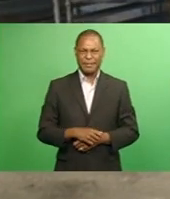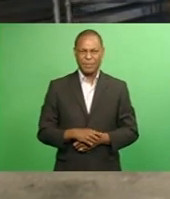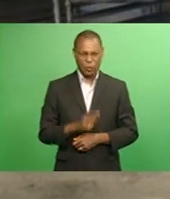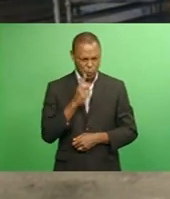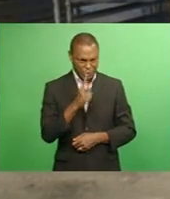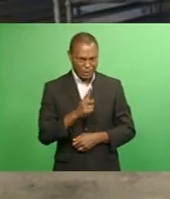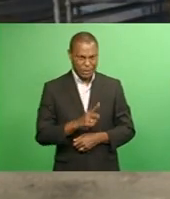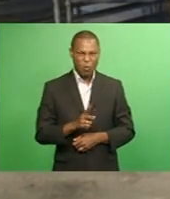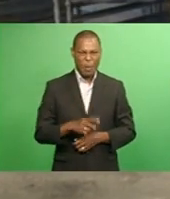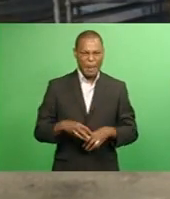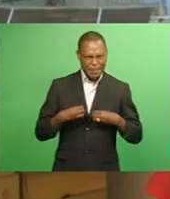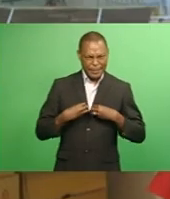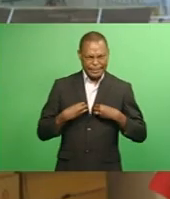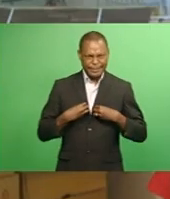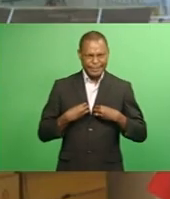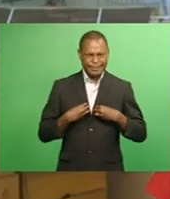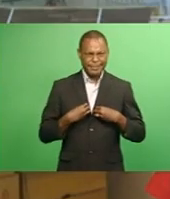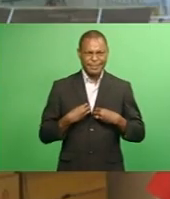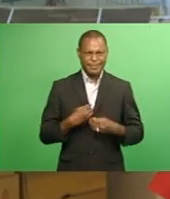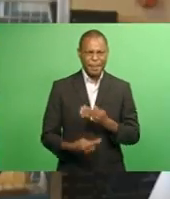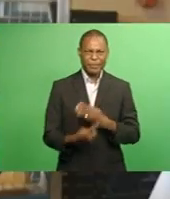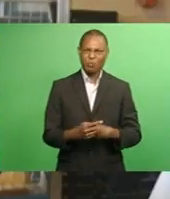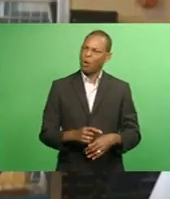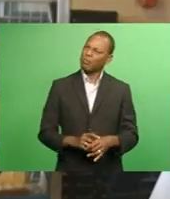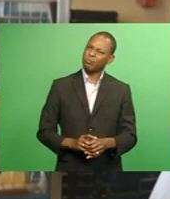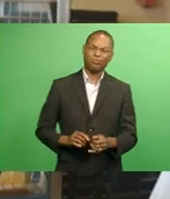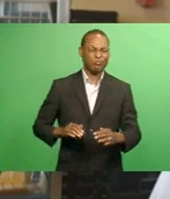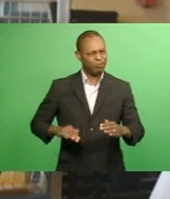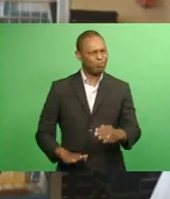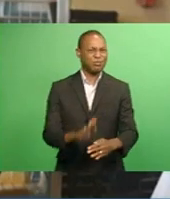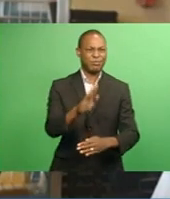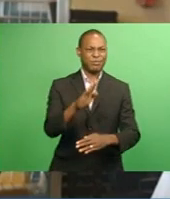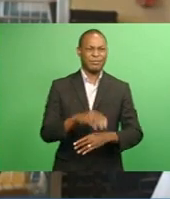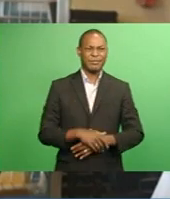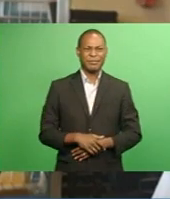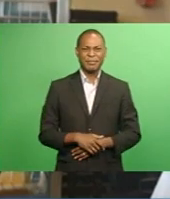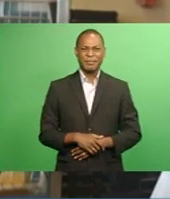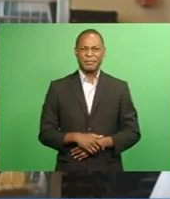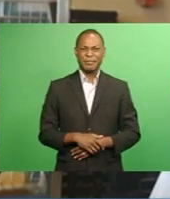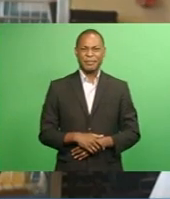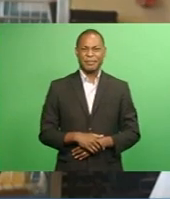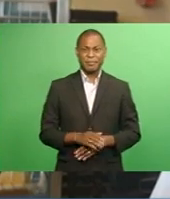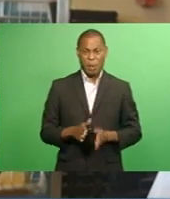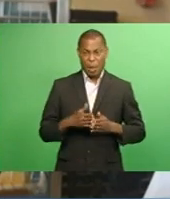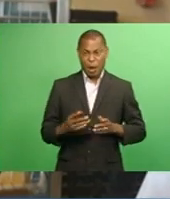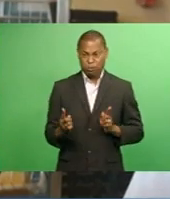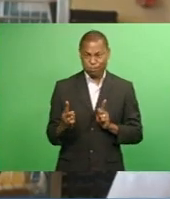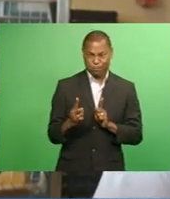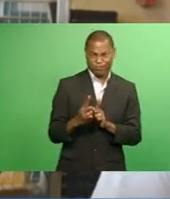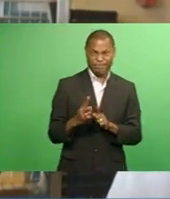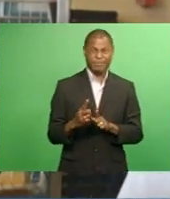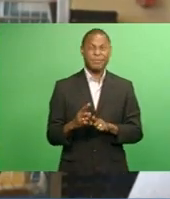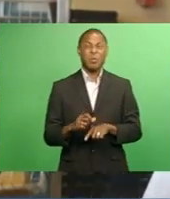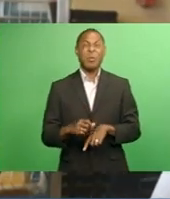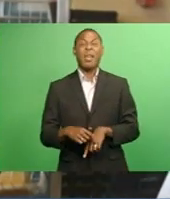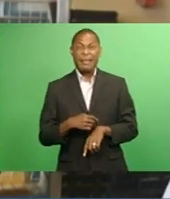it has improved a lot. As we know that close to Easter we have a lockdown.